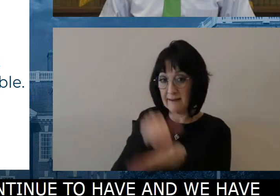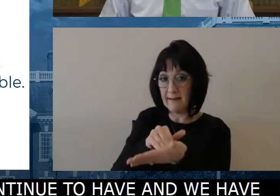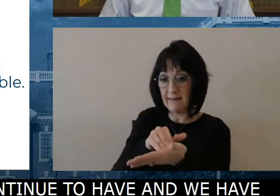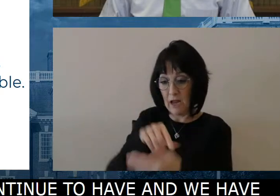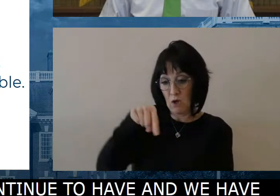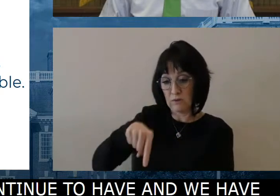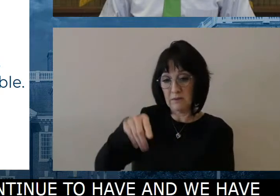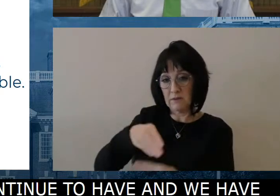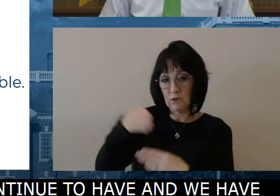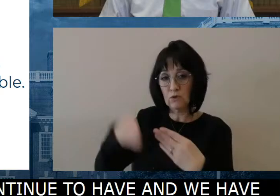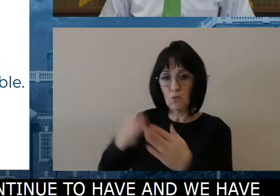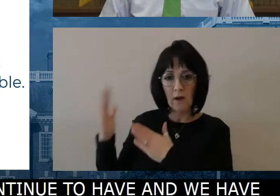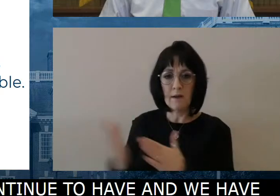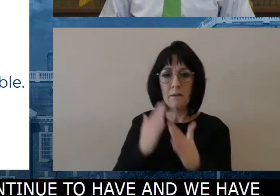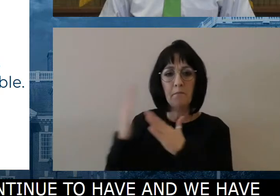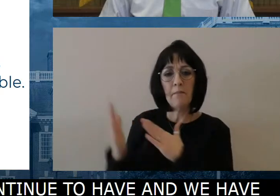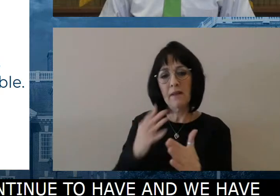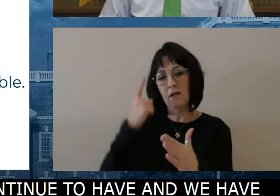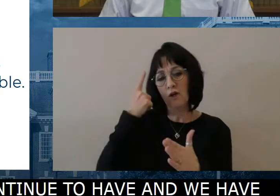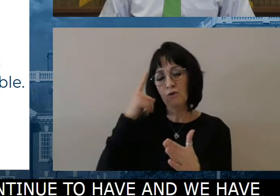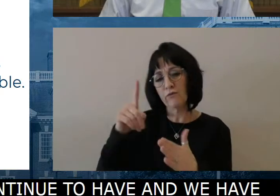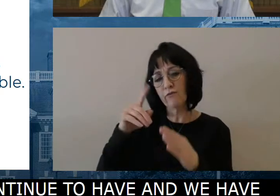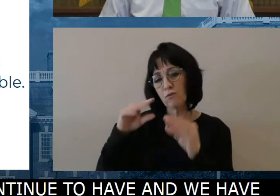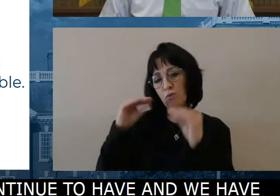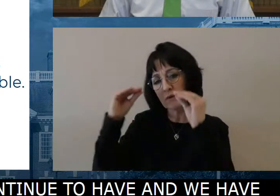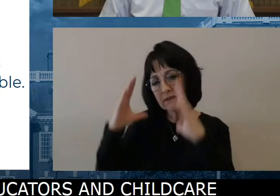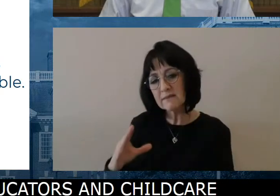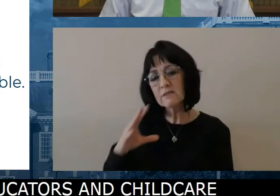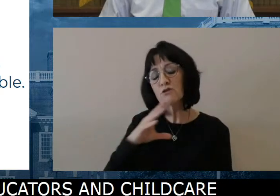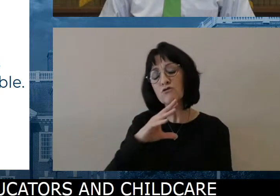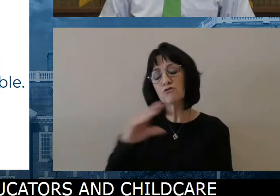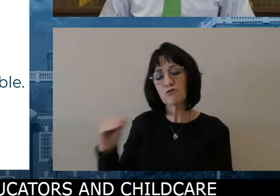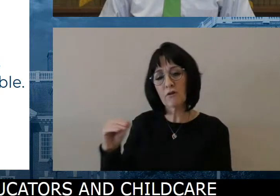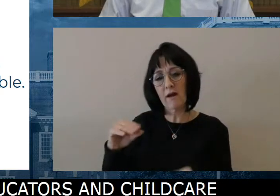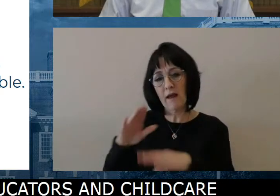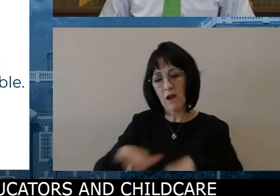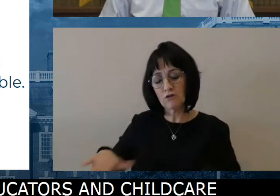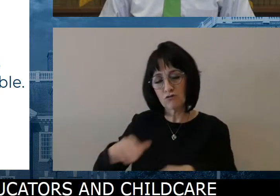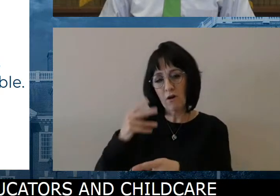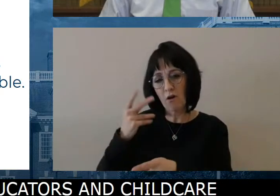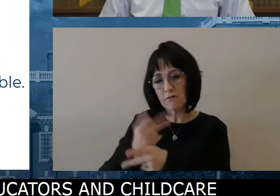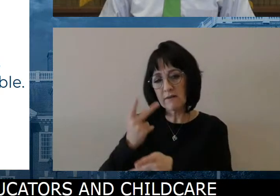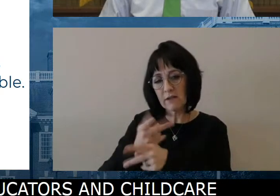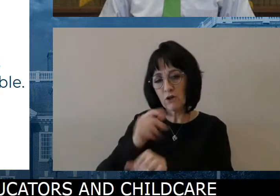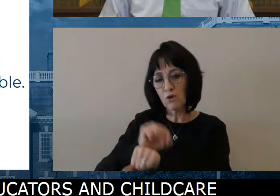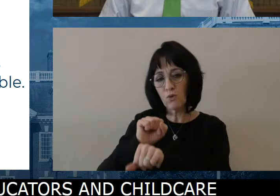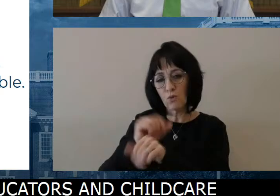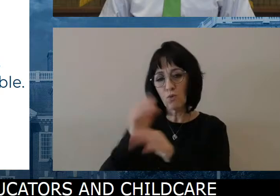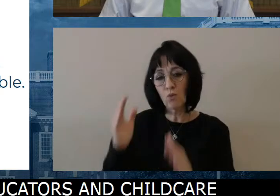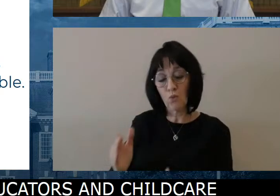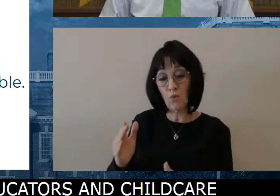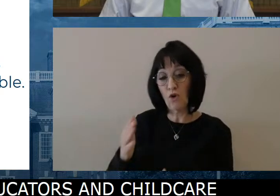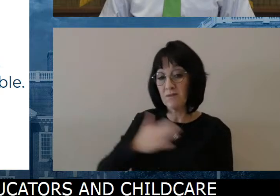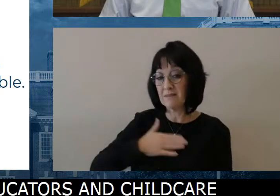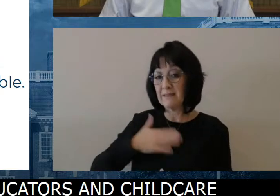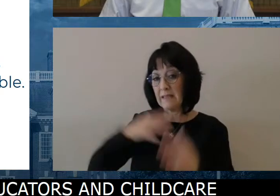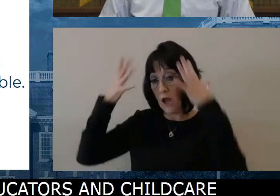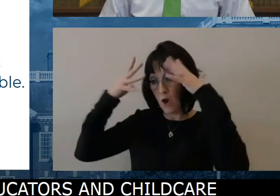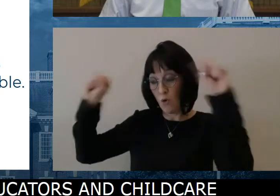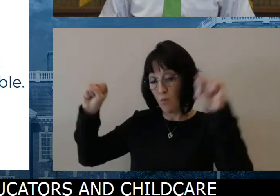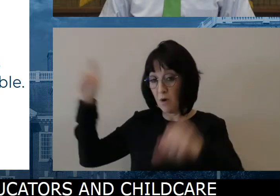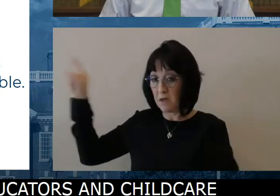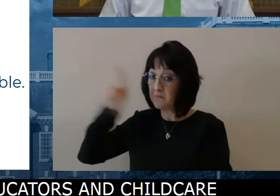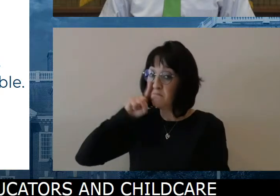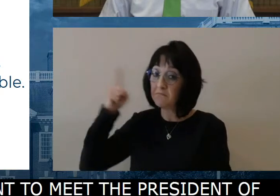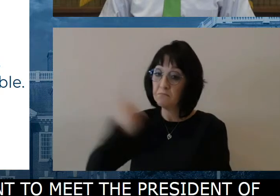workers. Get signed up. We want to meet the President of the United States' goal of getting those populations done by the end of the month.